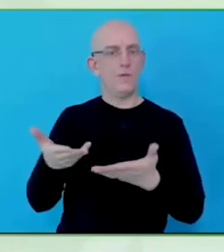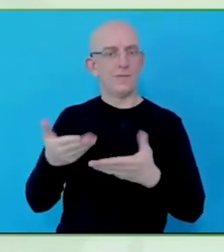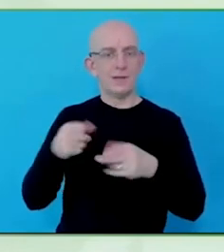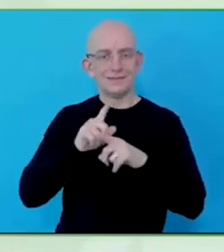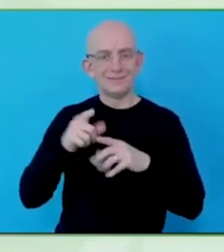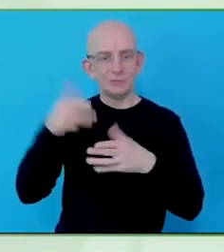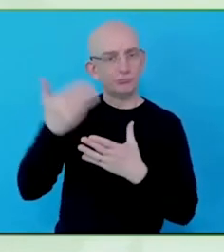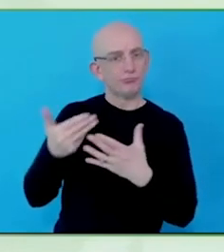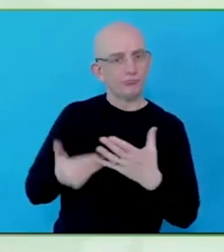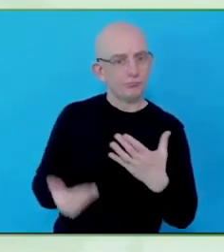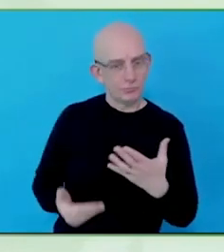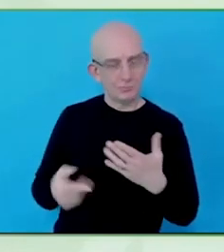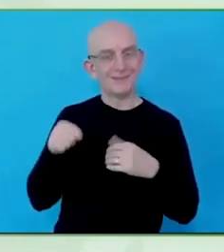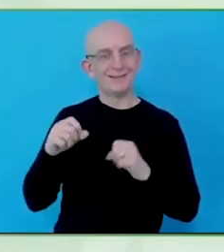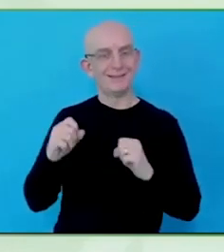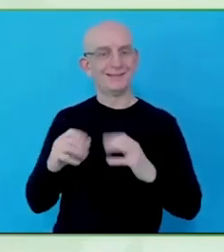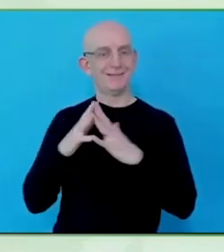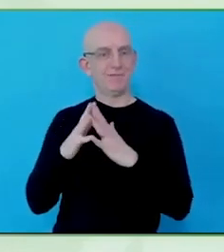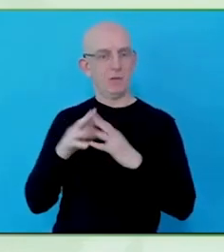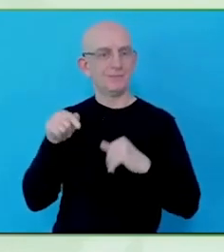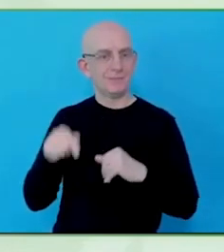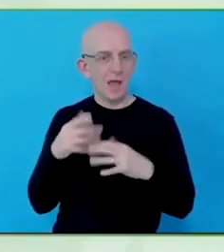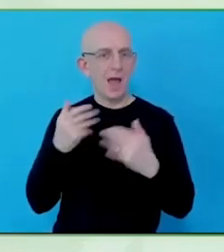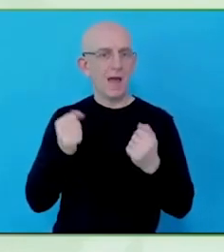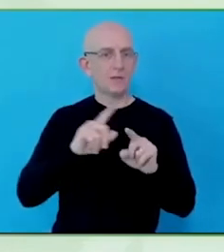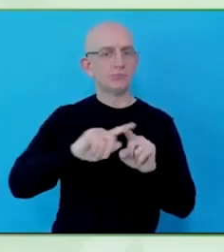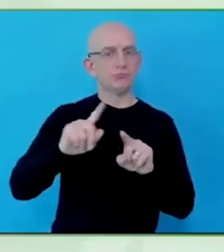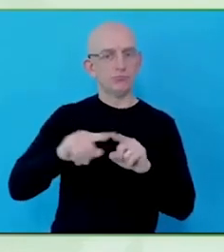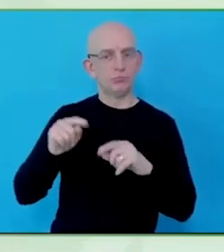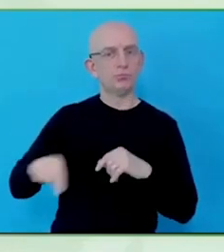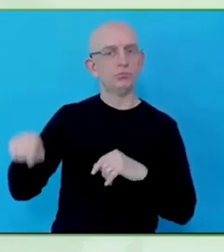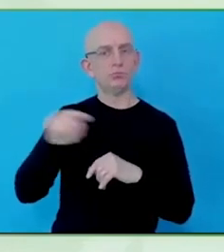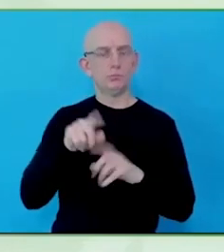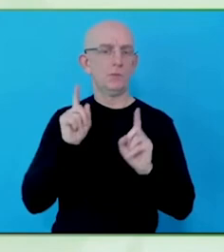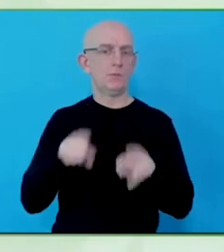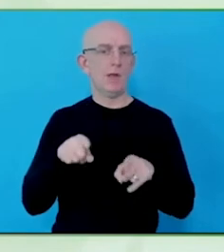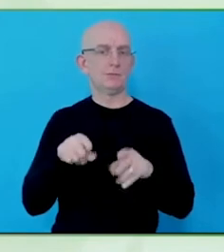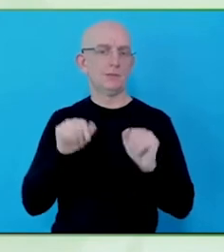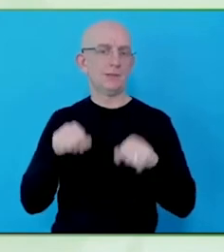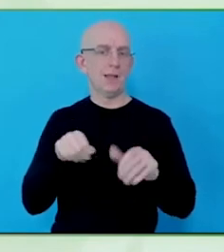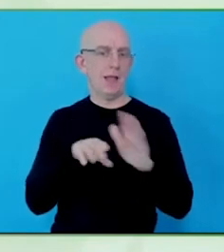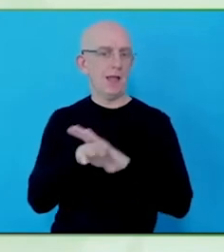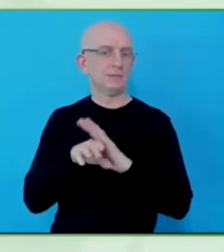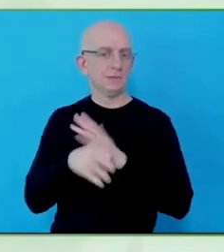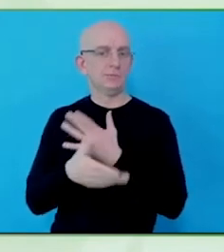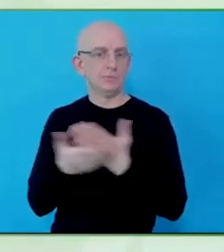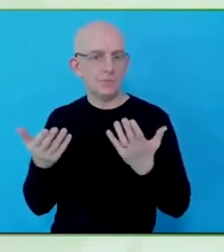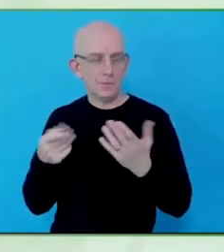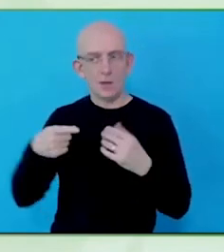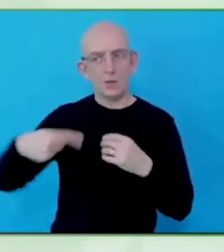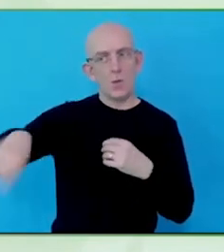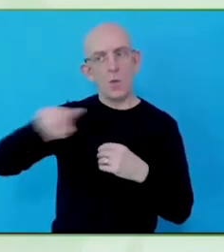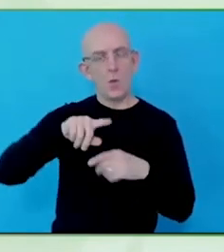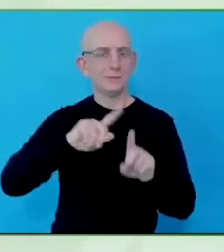very popular, where you add annotations to the design to ensure that the design